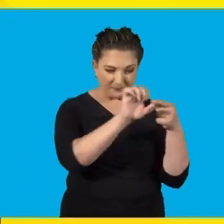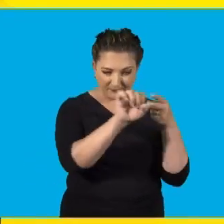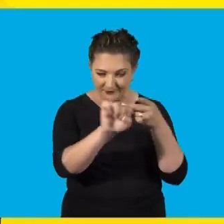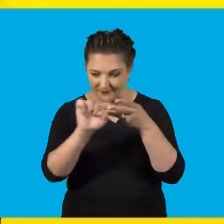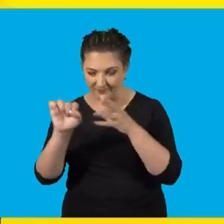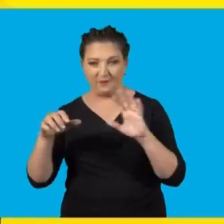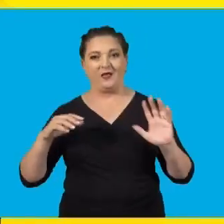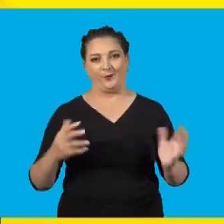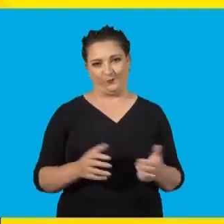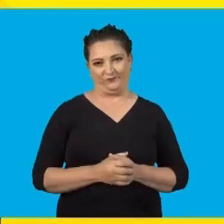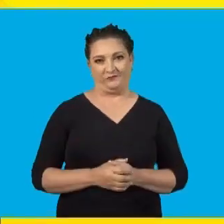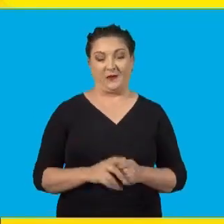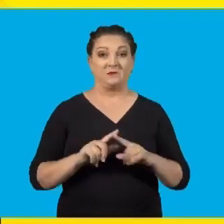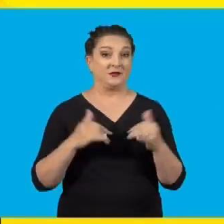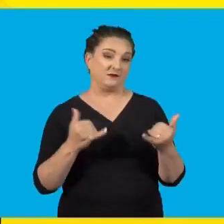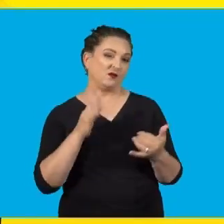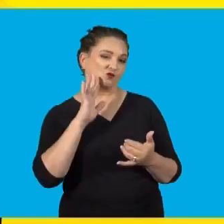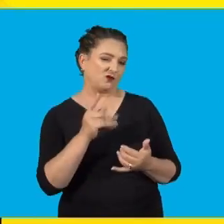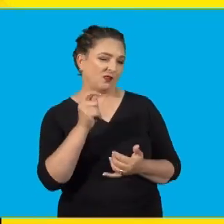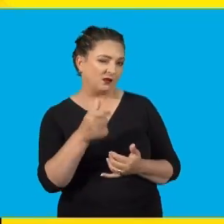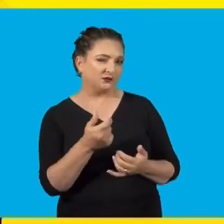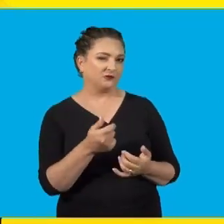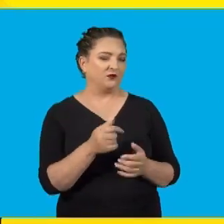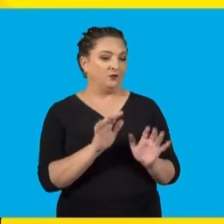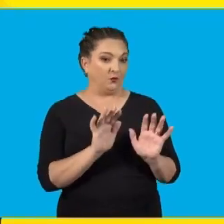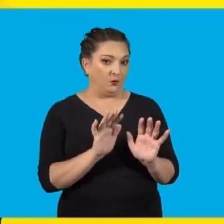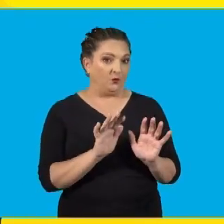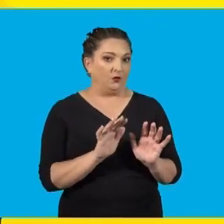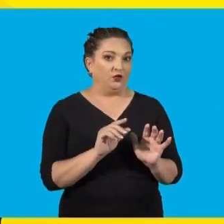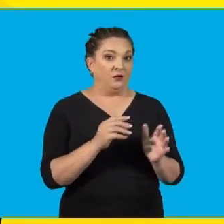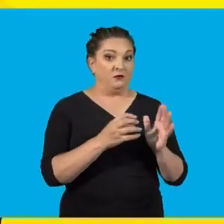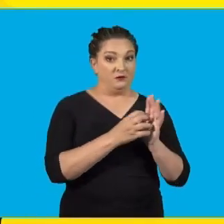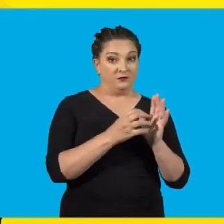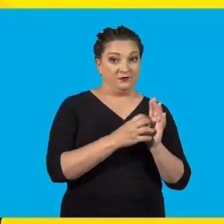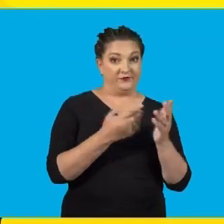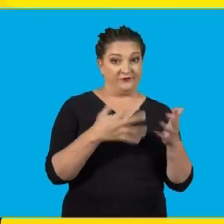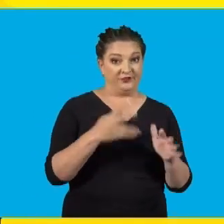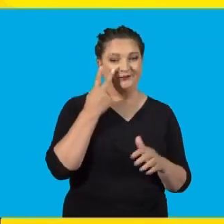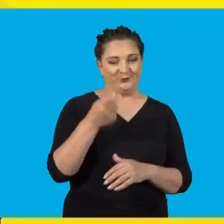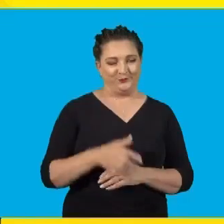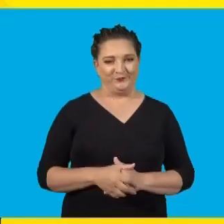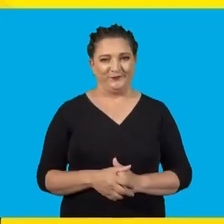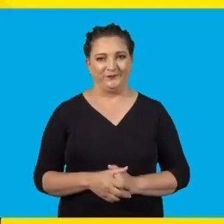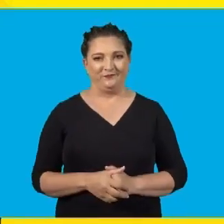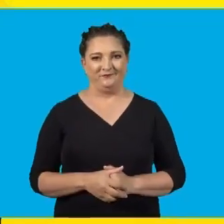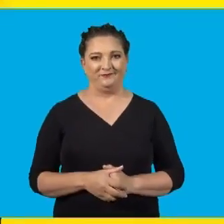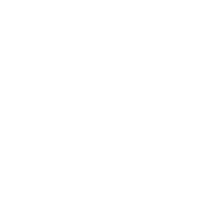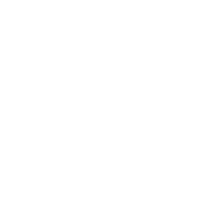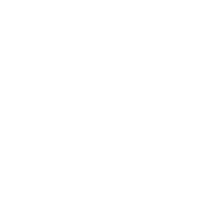in sentences, all right? So this is where we're going to take a little pause, and I will see you after the